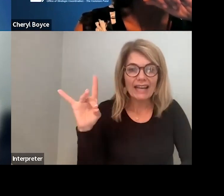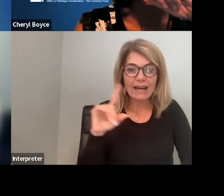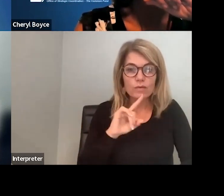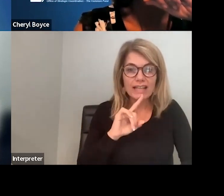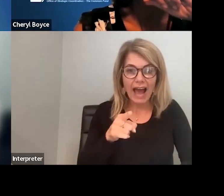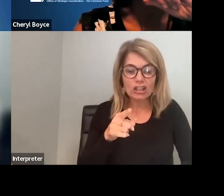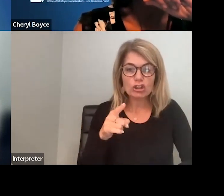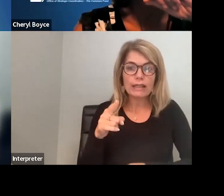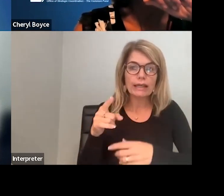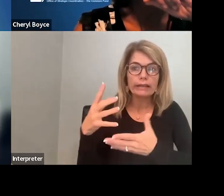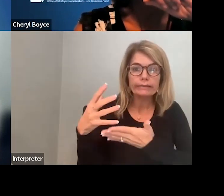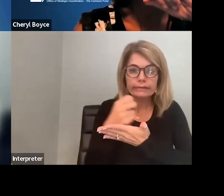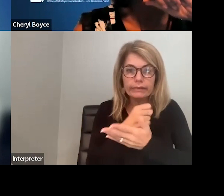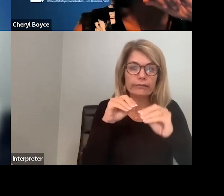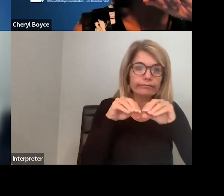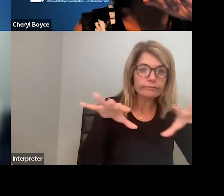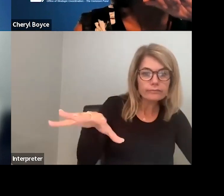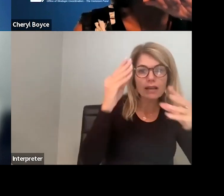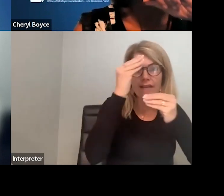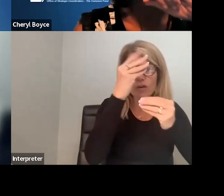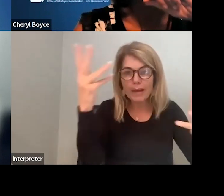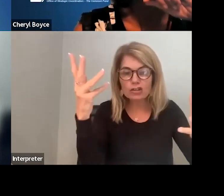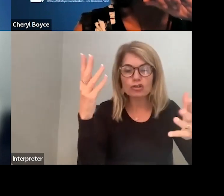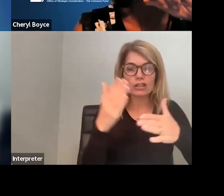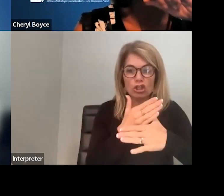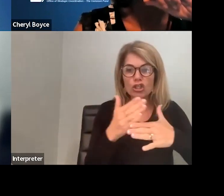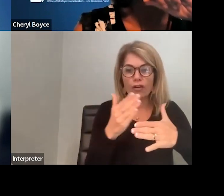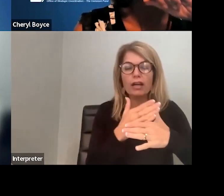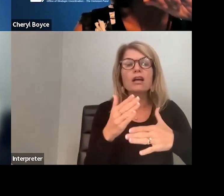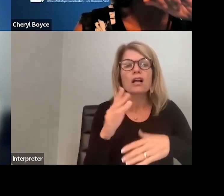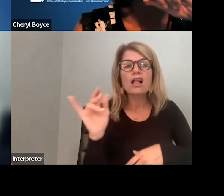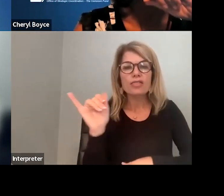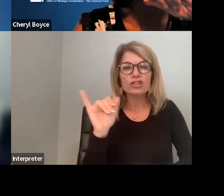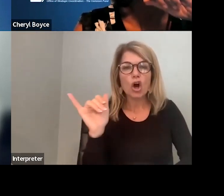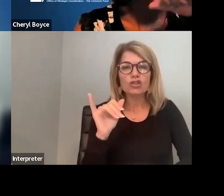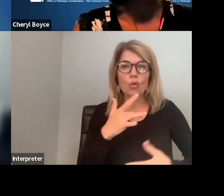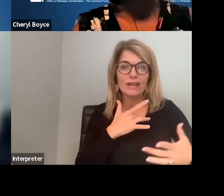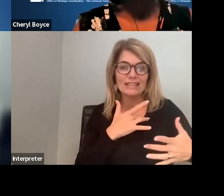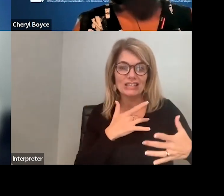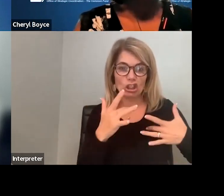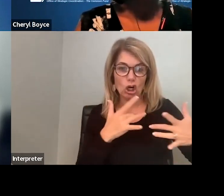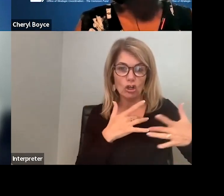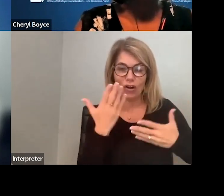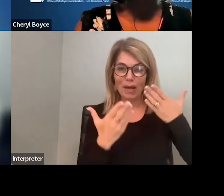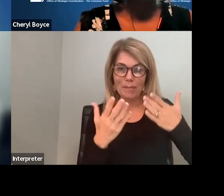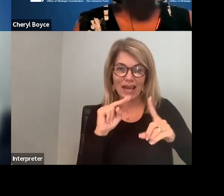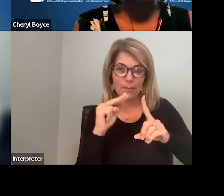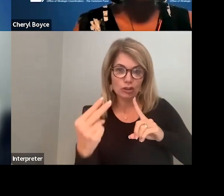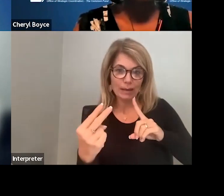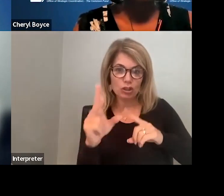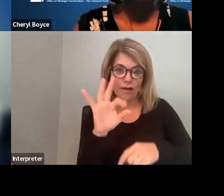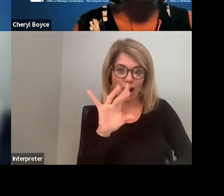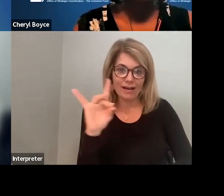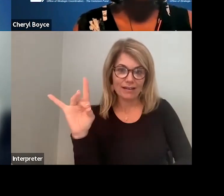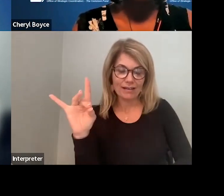terms of collecting and disseminating and information sharing, there's also just the concern that there might be a perception of what 988